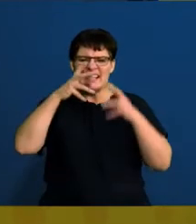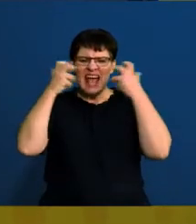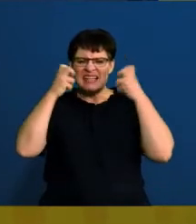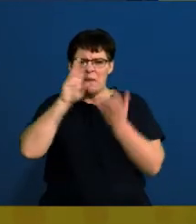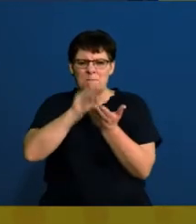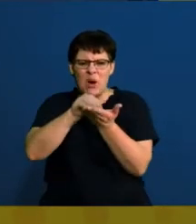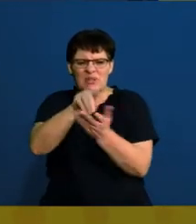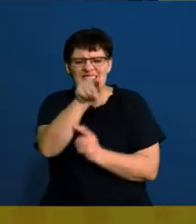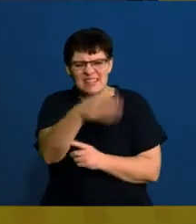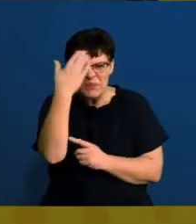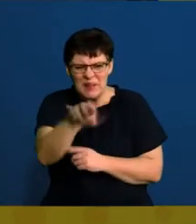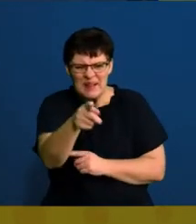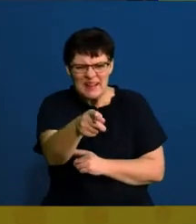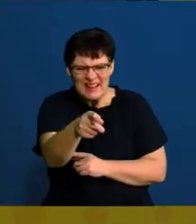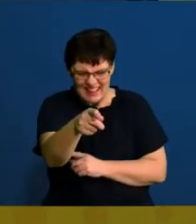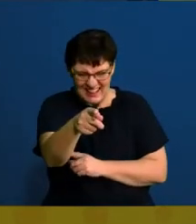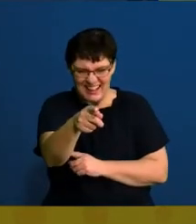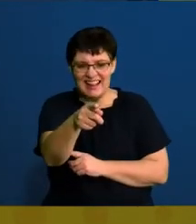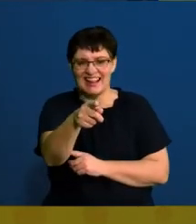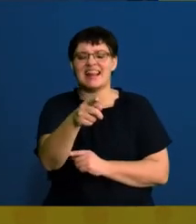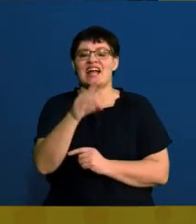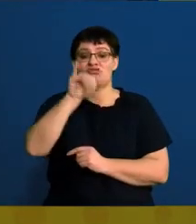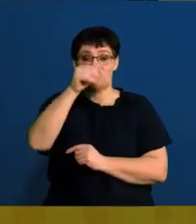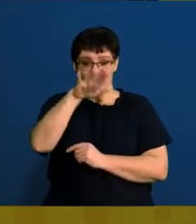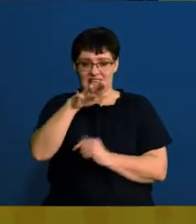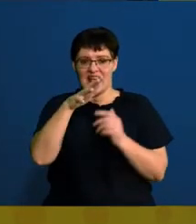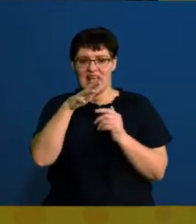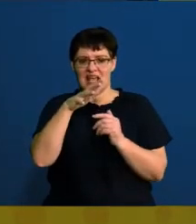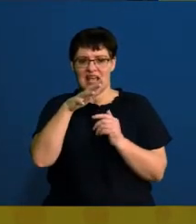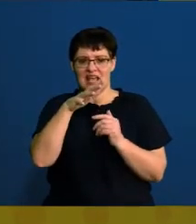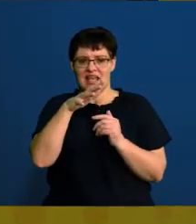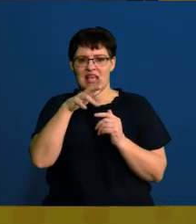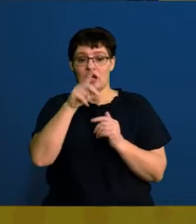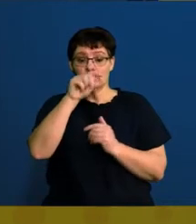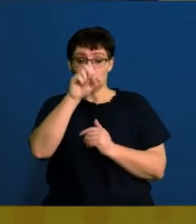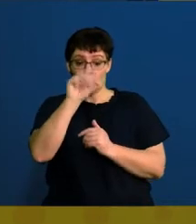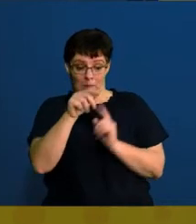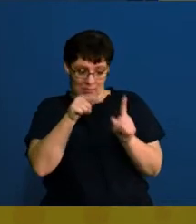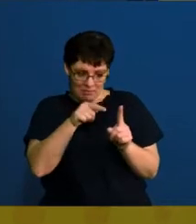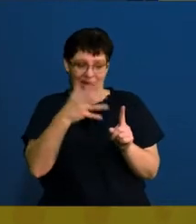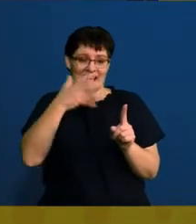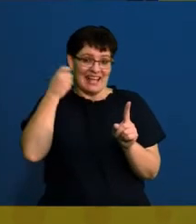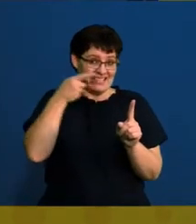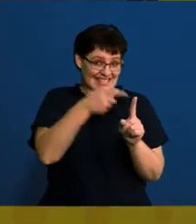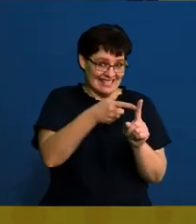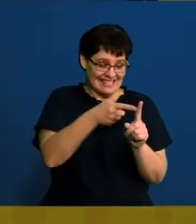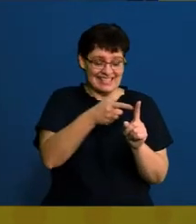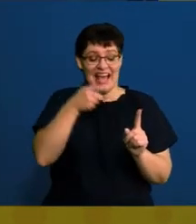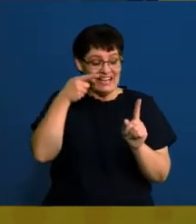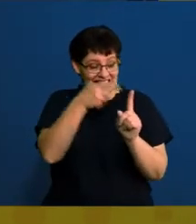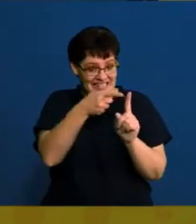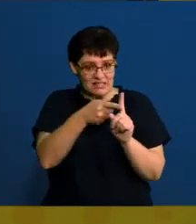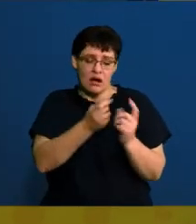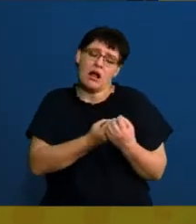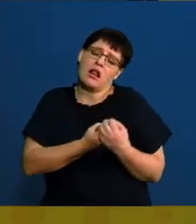Tom and Jerry, you know, Jerry's the cat. No, sorry, Tom is the cat. And Tom, when he falls in